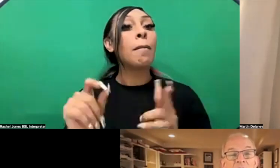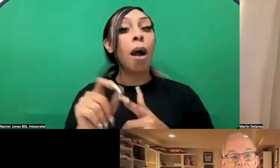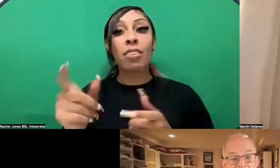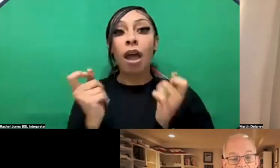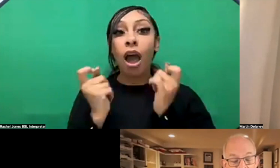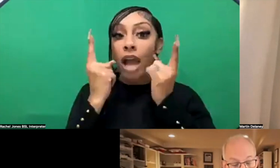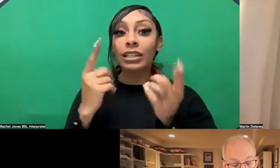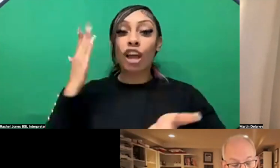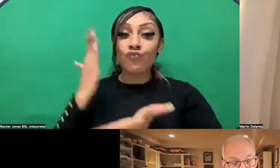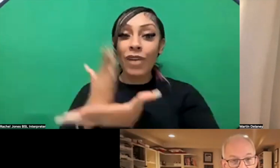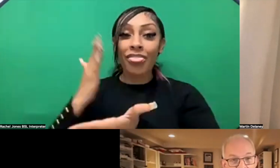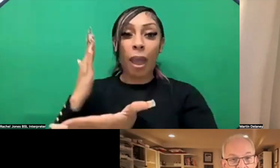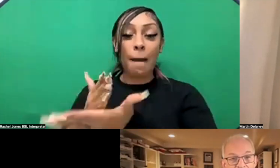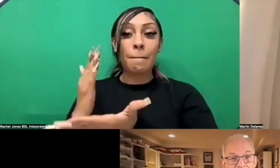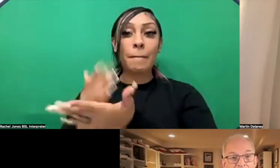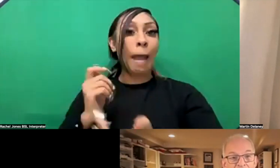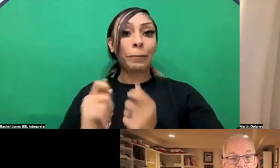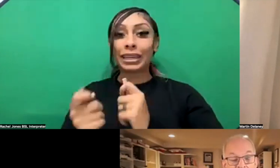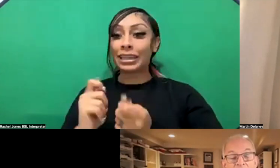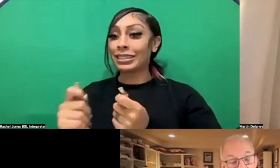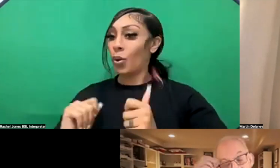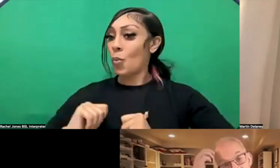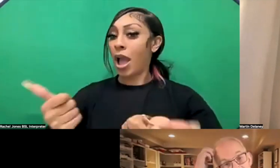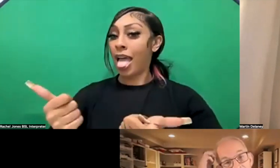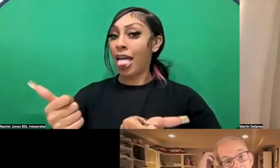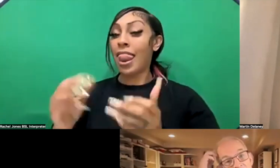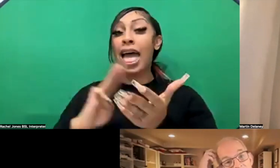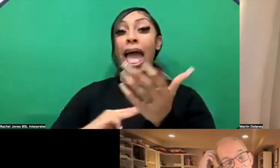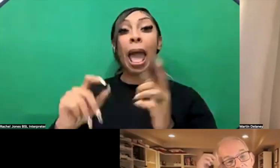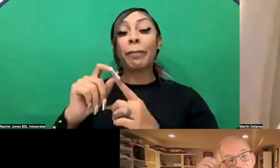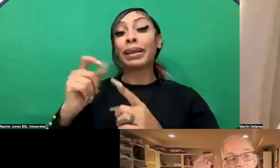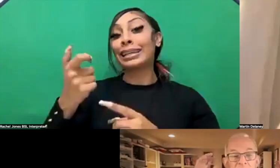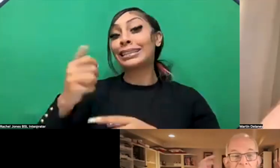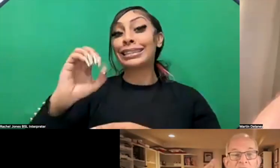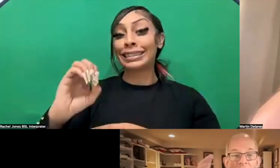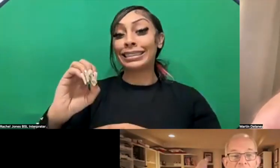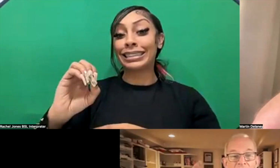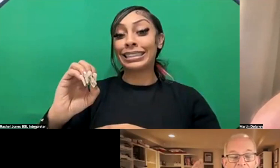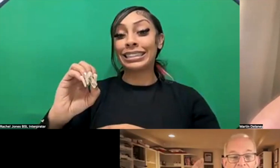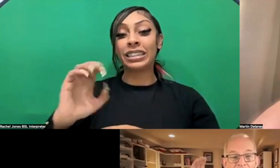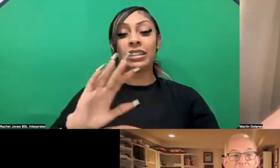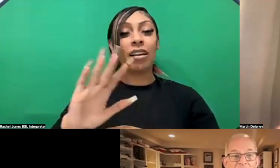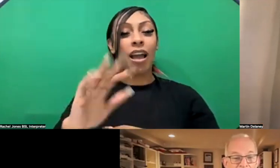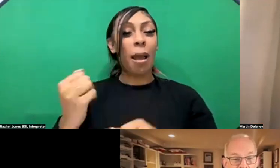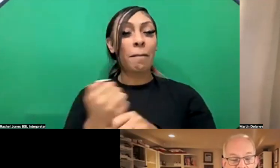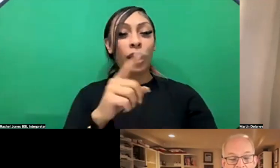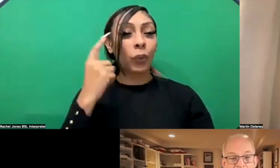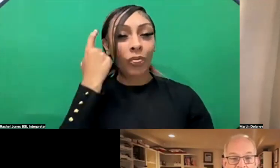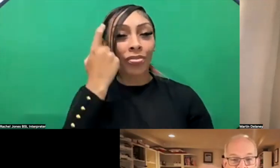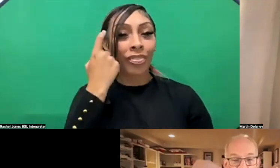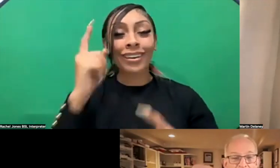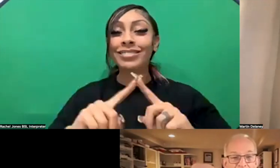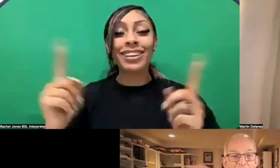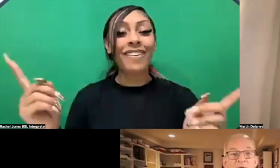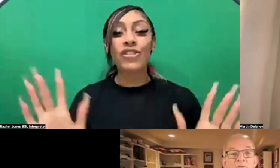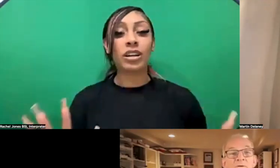so the MPC 60 didn't make you think differently. For example,